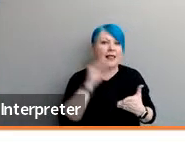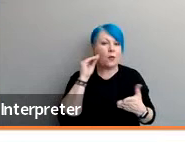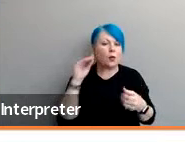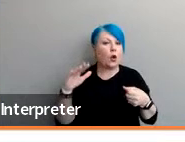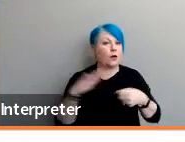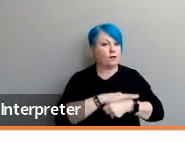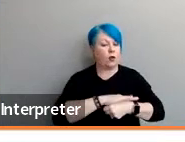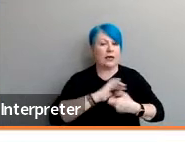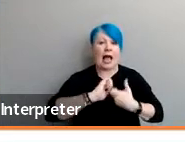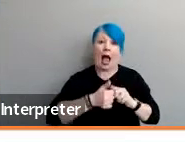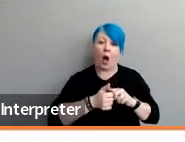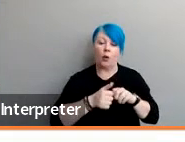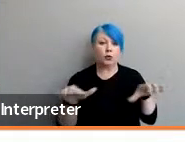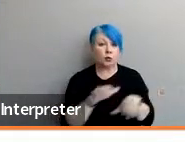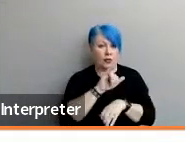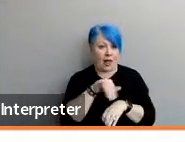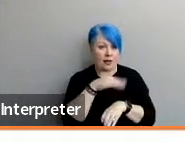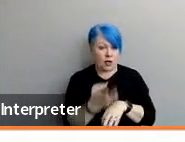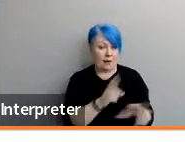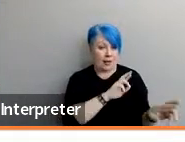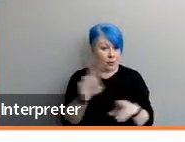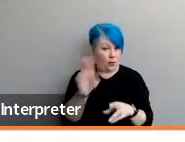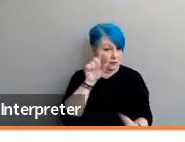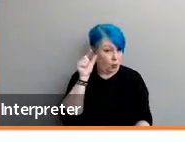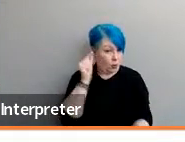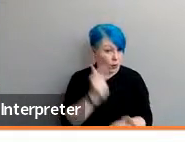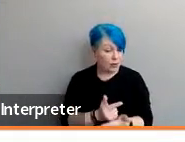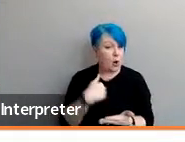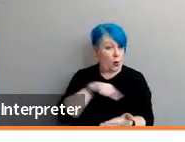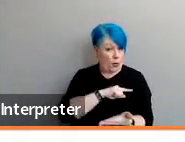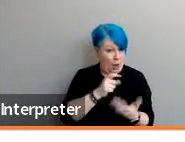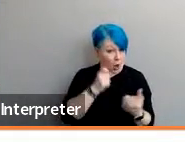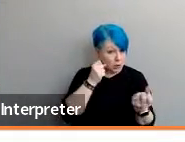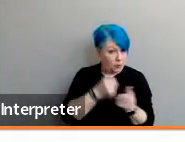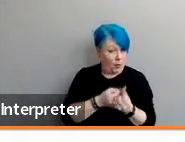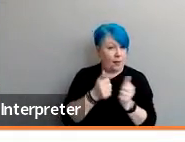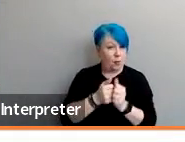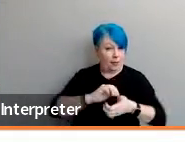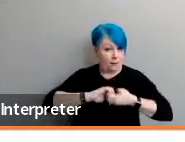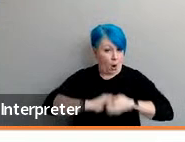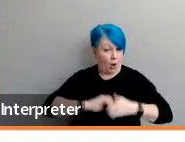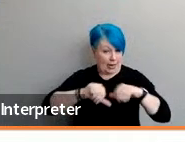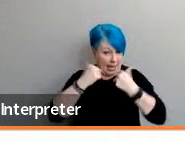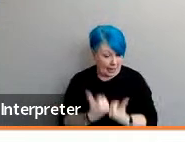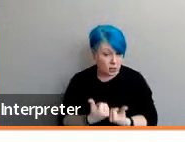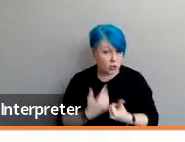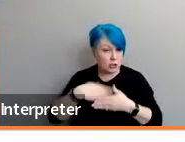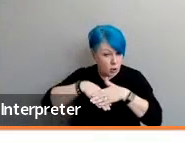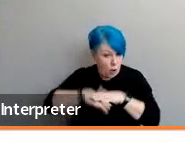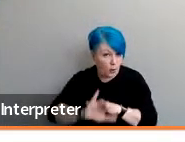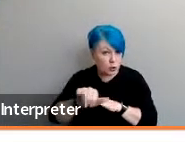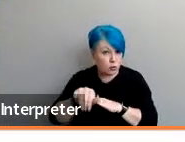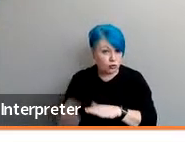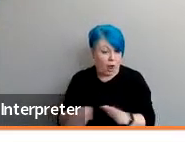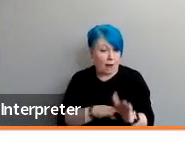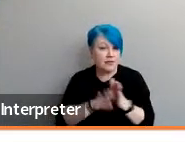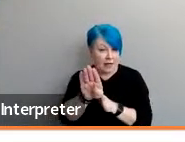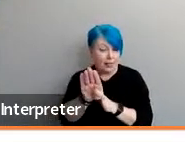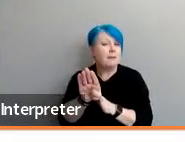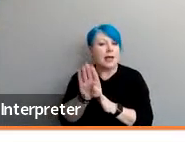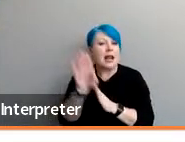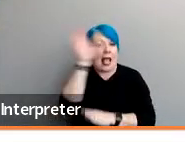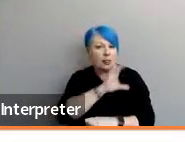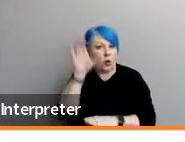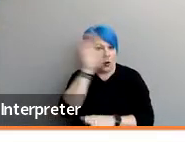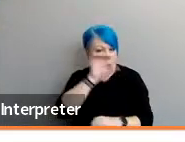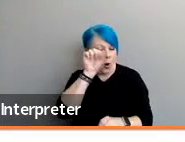when they are ready for graduation, we are supporting them with a partnering agency to go into job development and seek employment in that